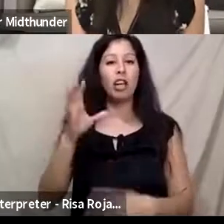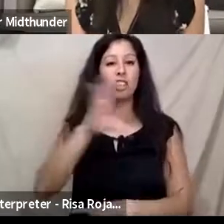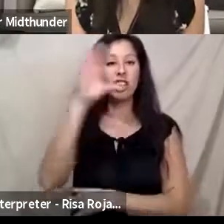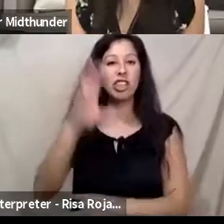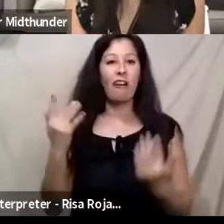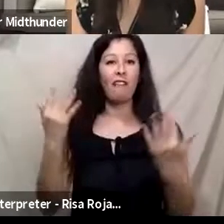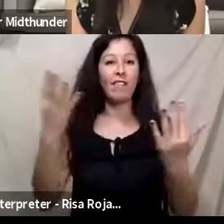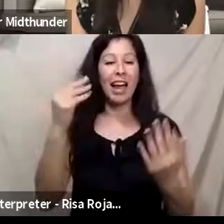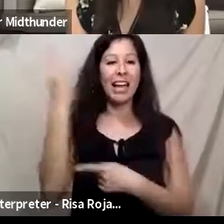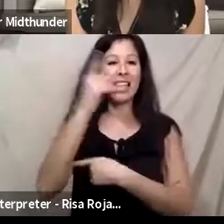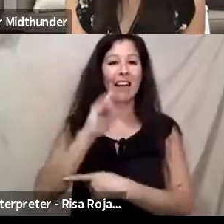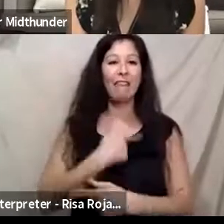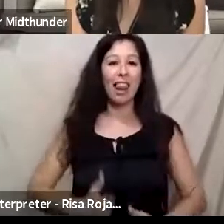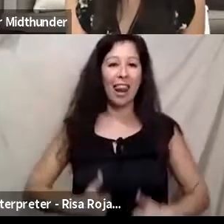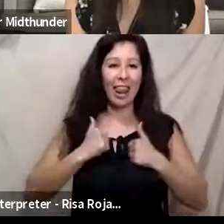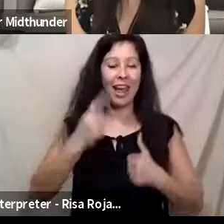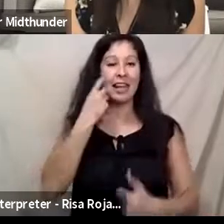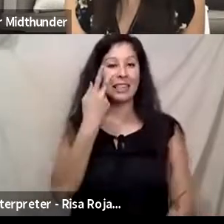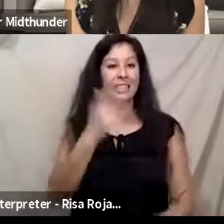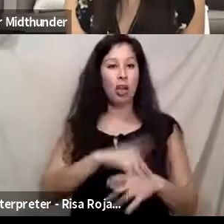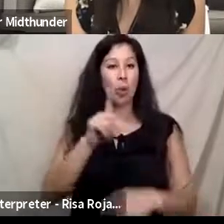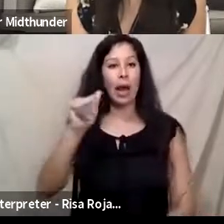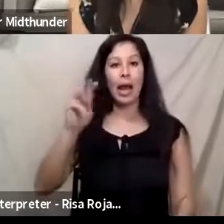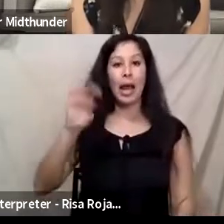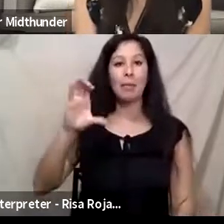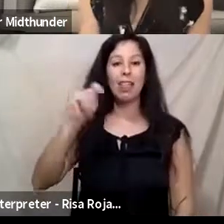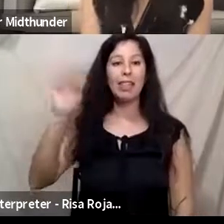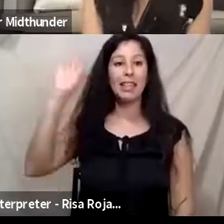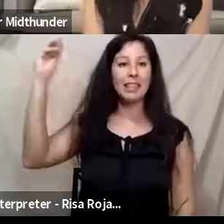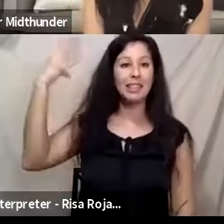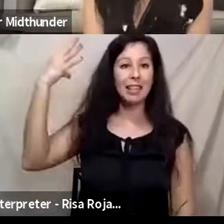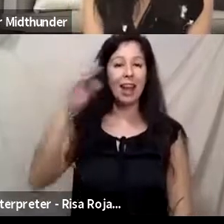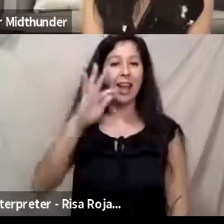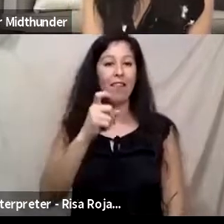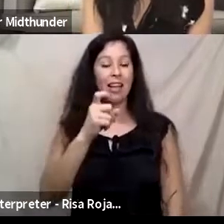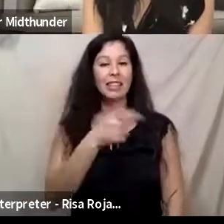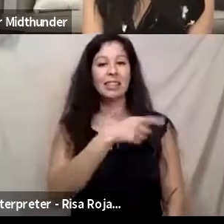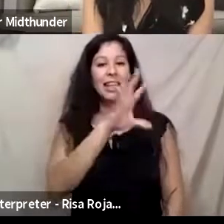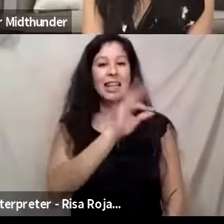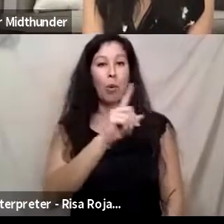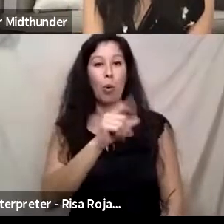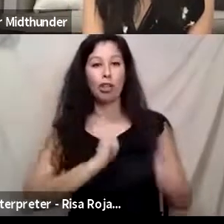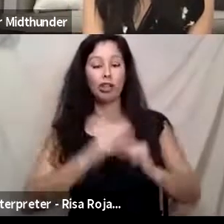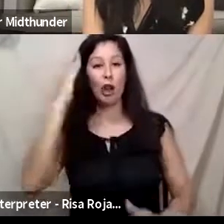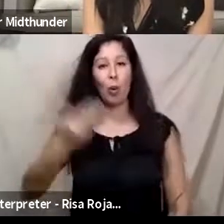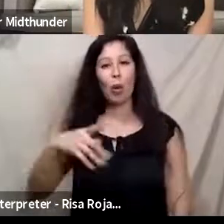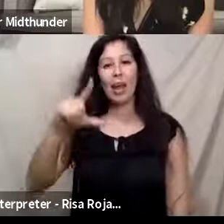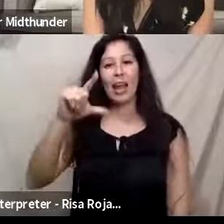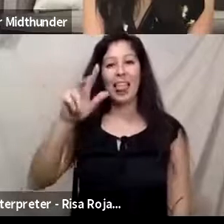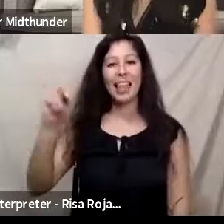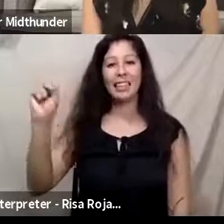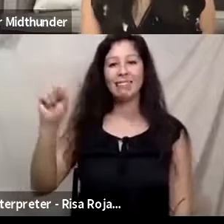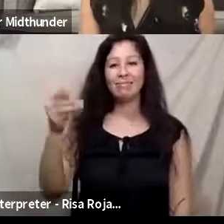of Our Lives. He's most recently seen on AMC's The Sun and Fox's hit show 911. Let's welcome Glenn Stanton.